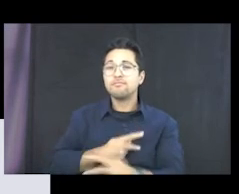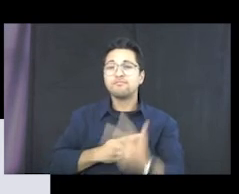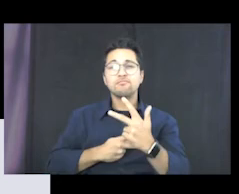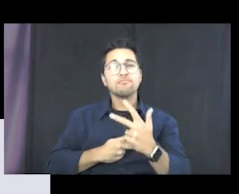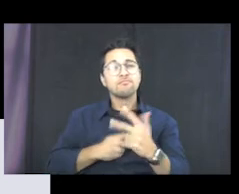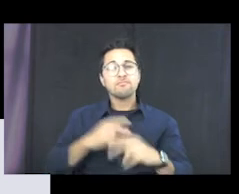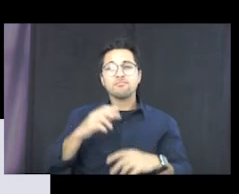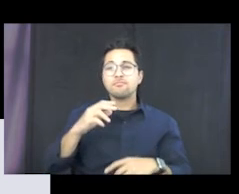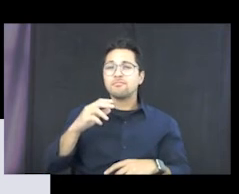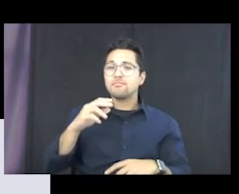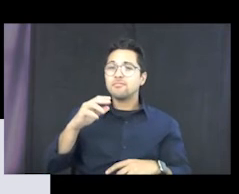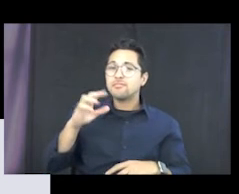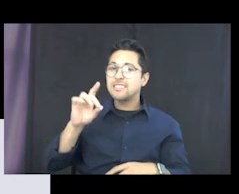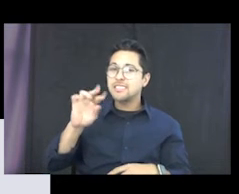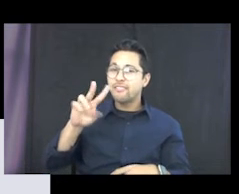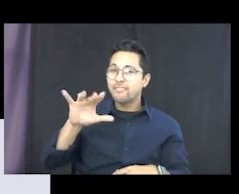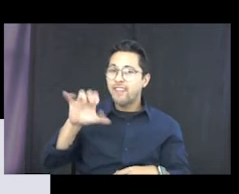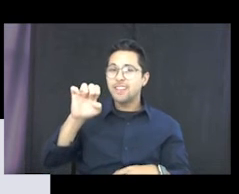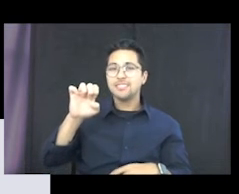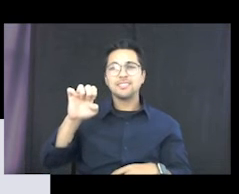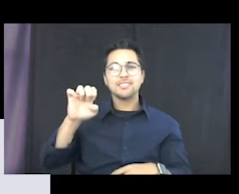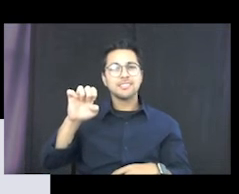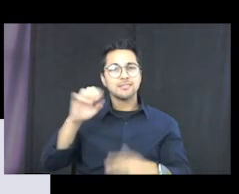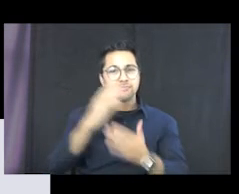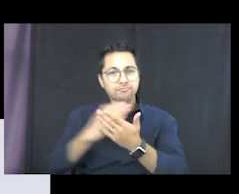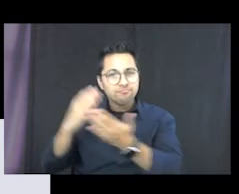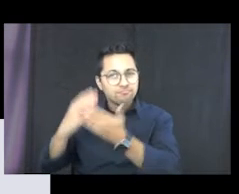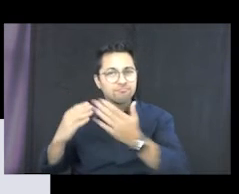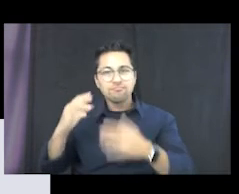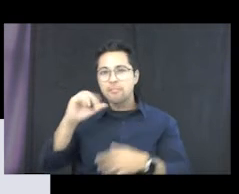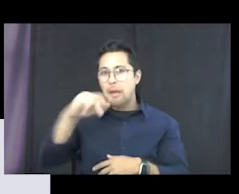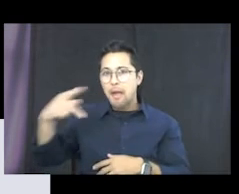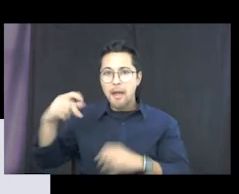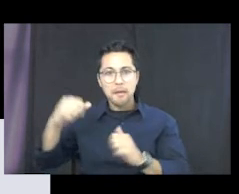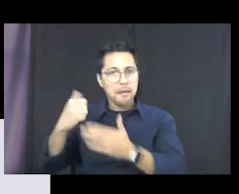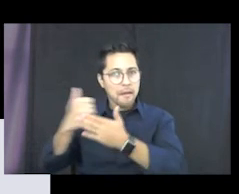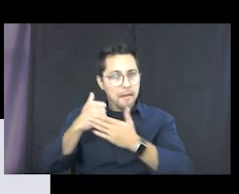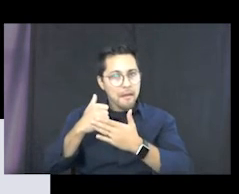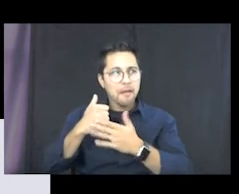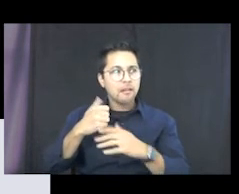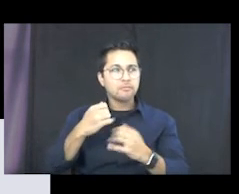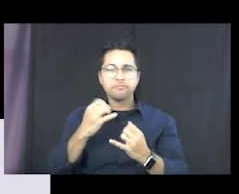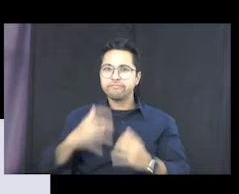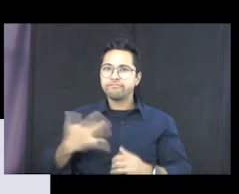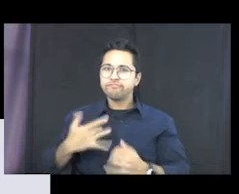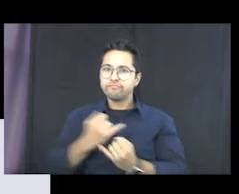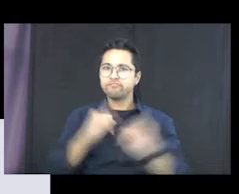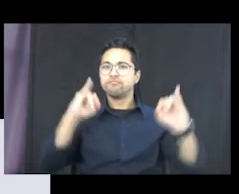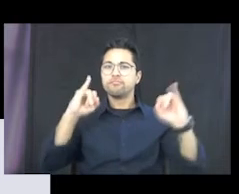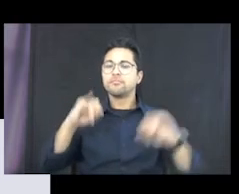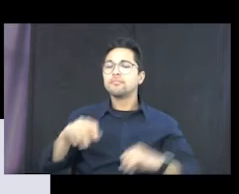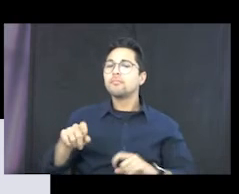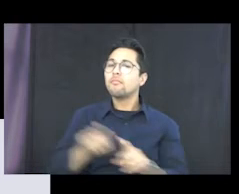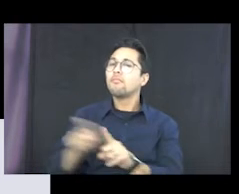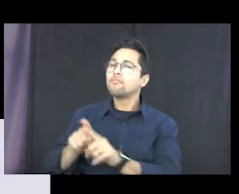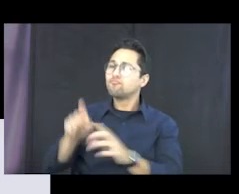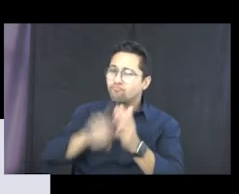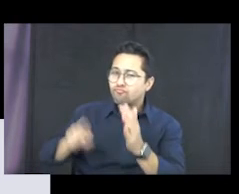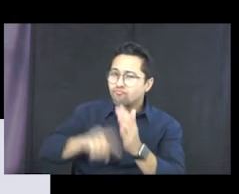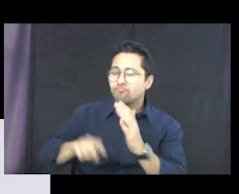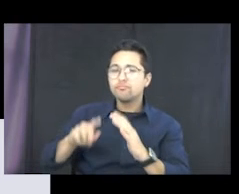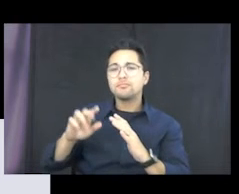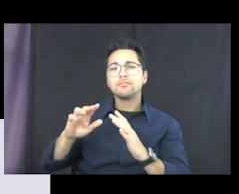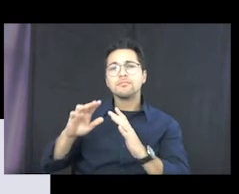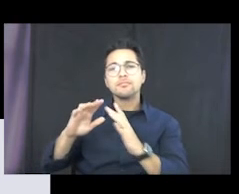or apps that could be useful in building independence in daily tasks, and investigate the Technology and Learning Connections